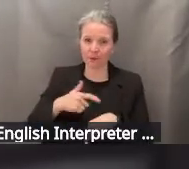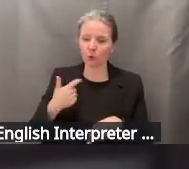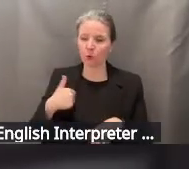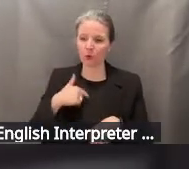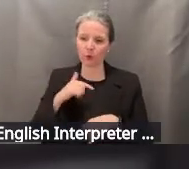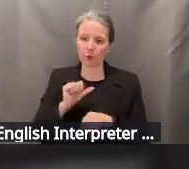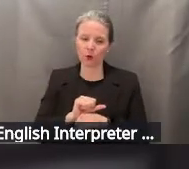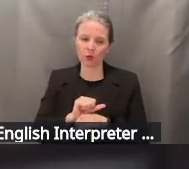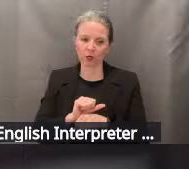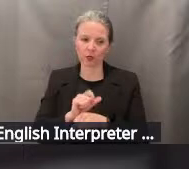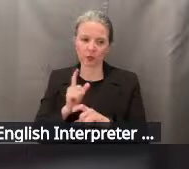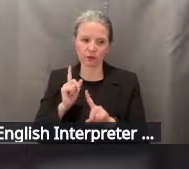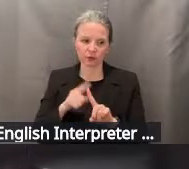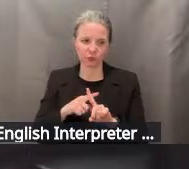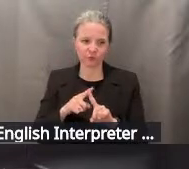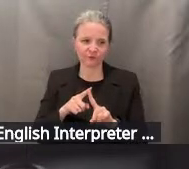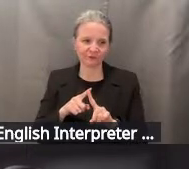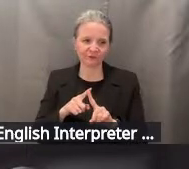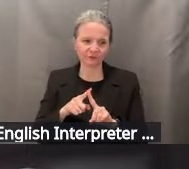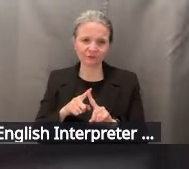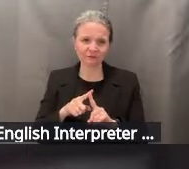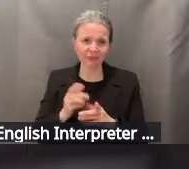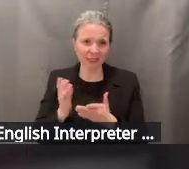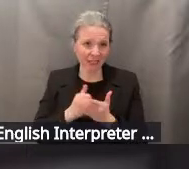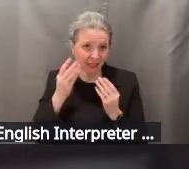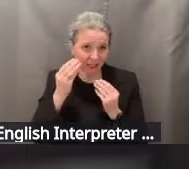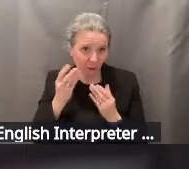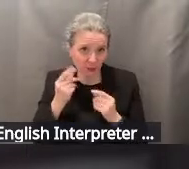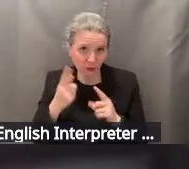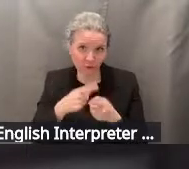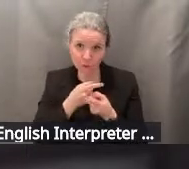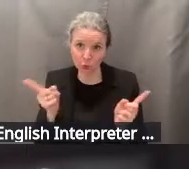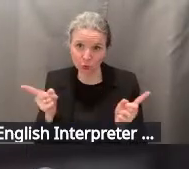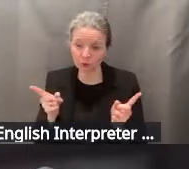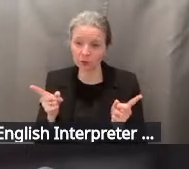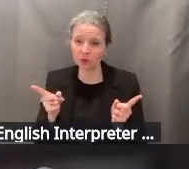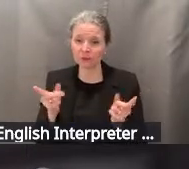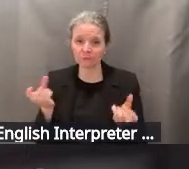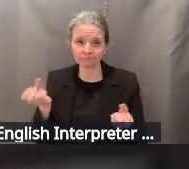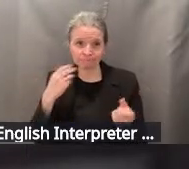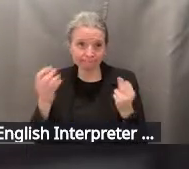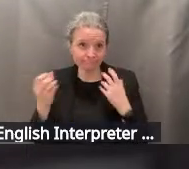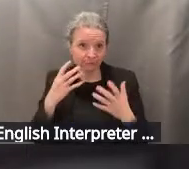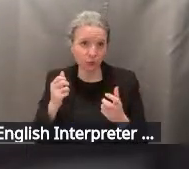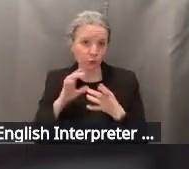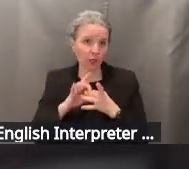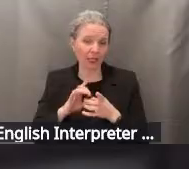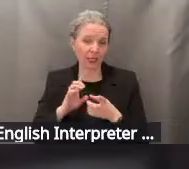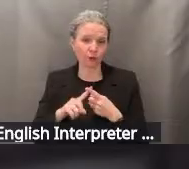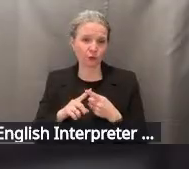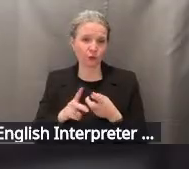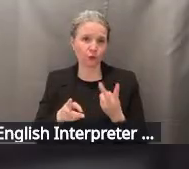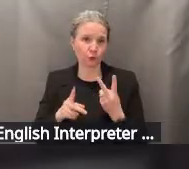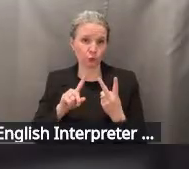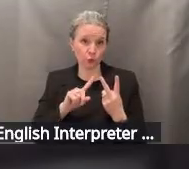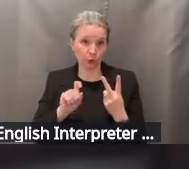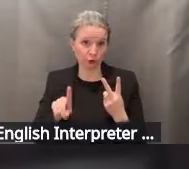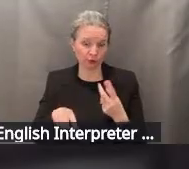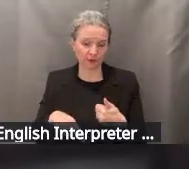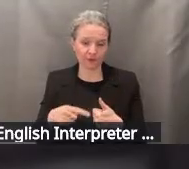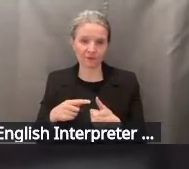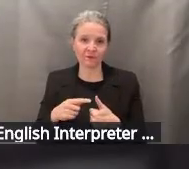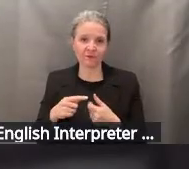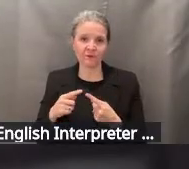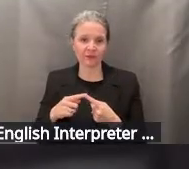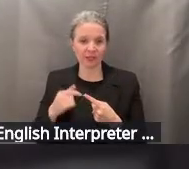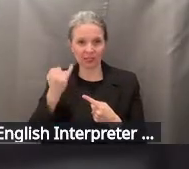to work to get information from you with regard to 2 questions. So if